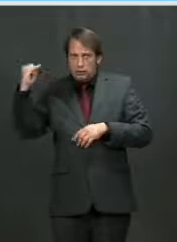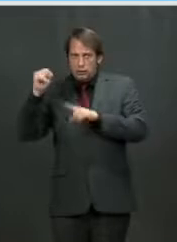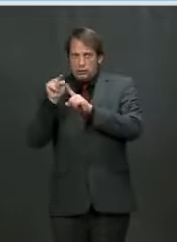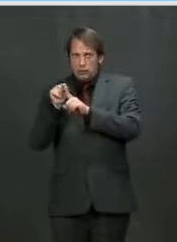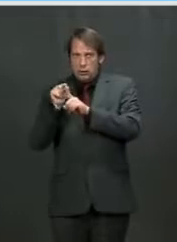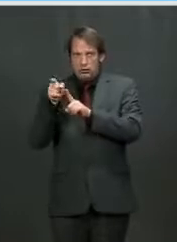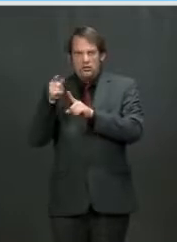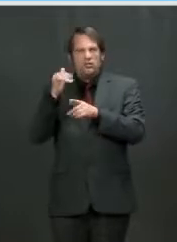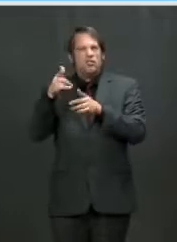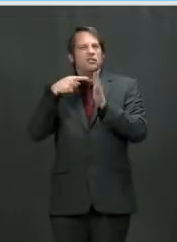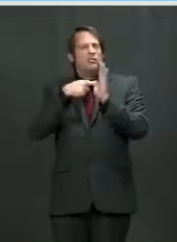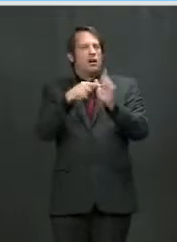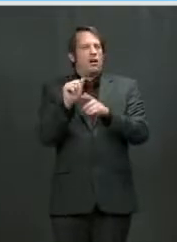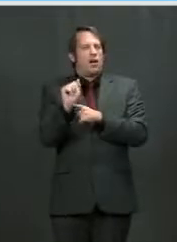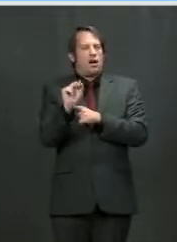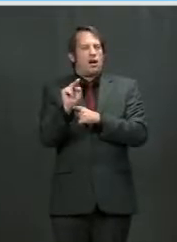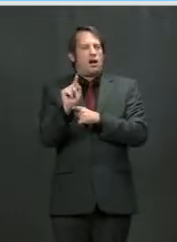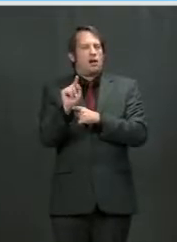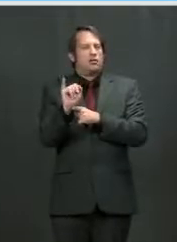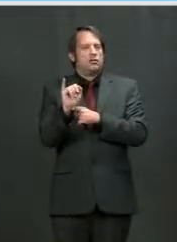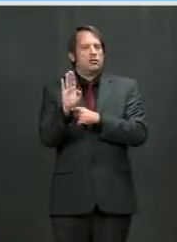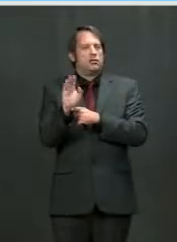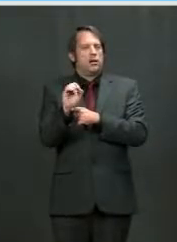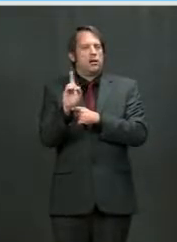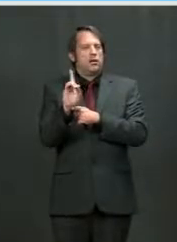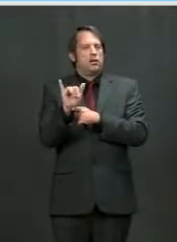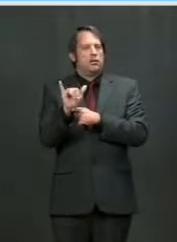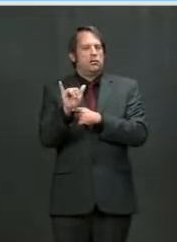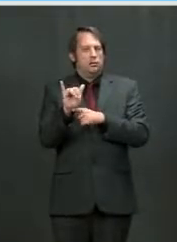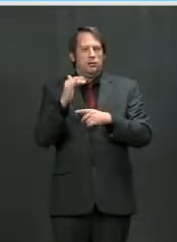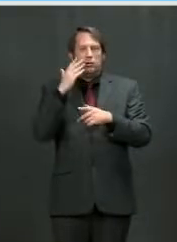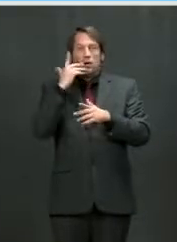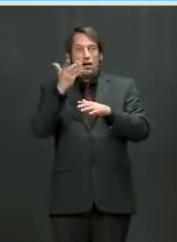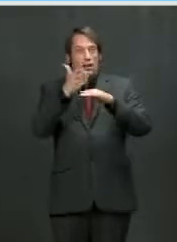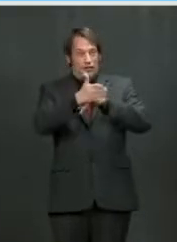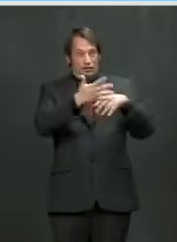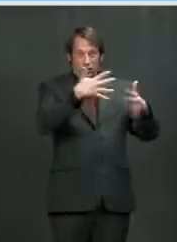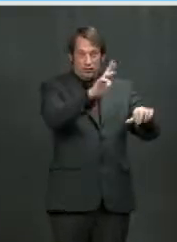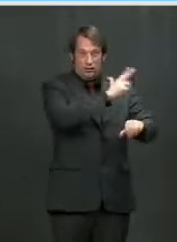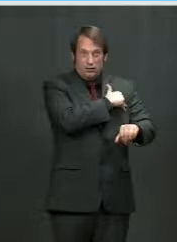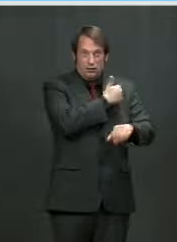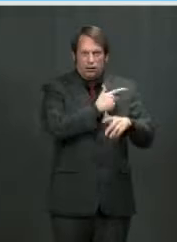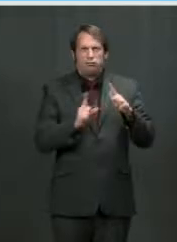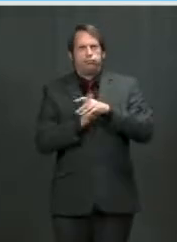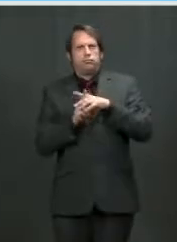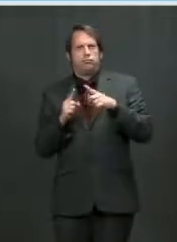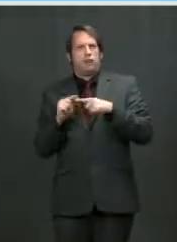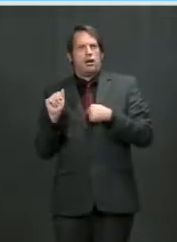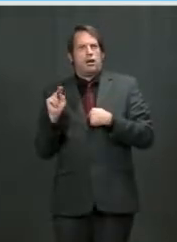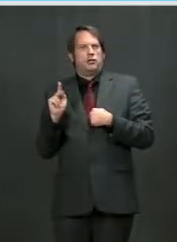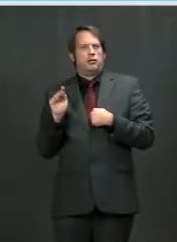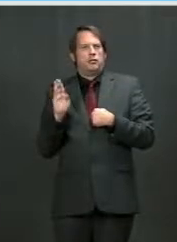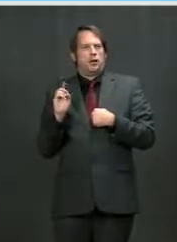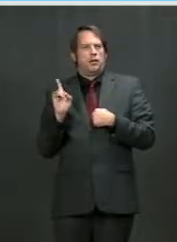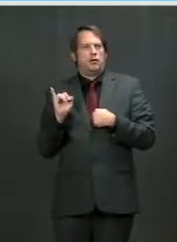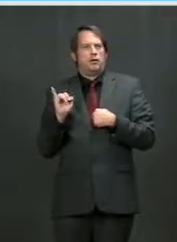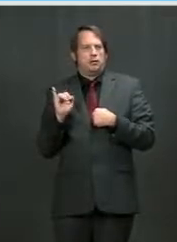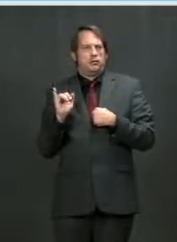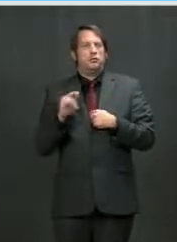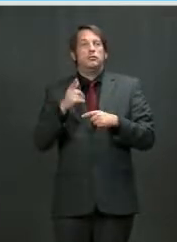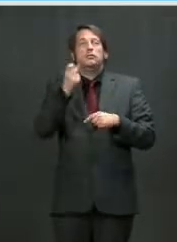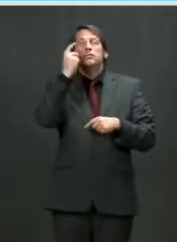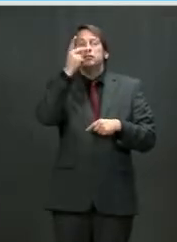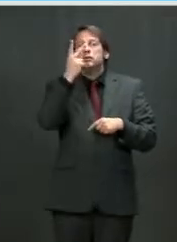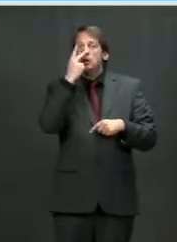following hospitalization. The lighter blue line is the level following mild or asymptomatic